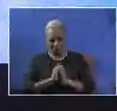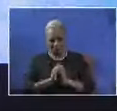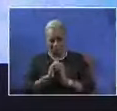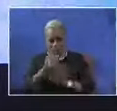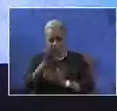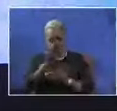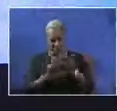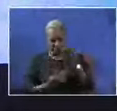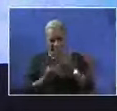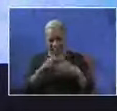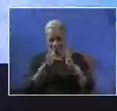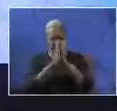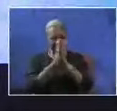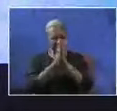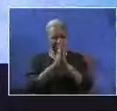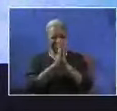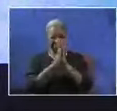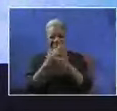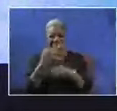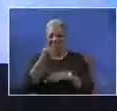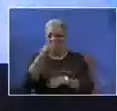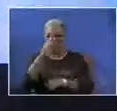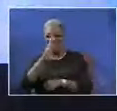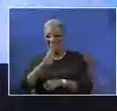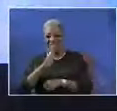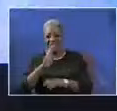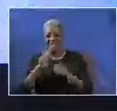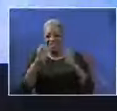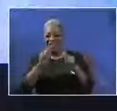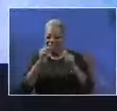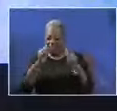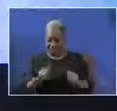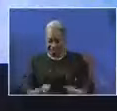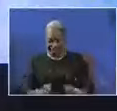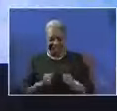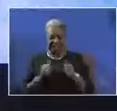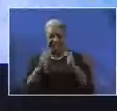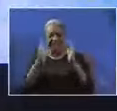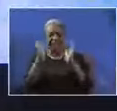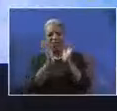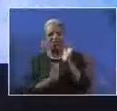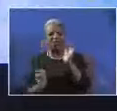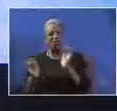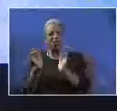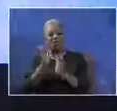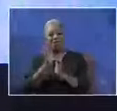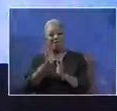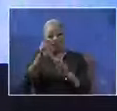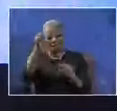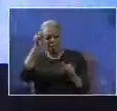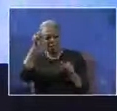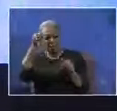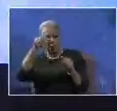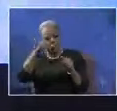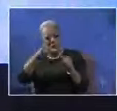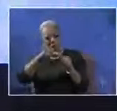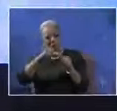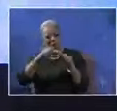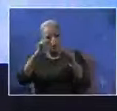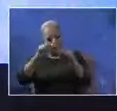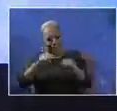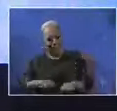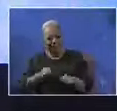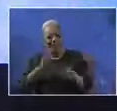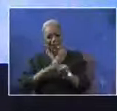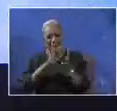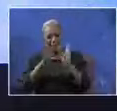You thank you, God. You hallelujah, Jesus. You have a flashback, and you know that you should have been wiped out, but God